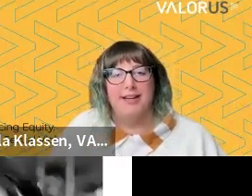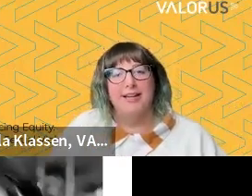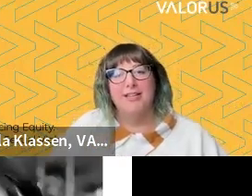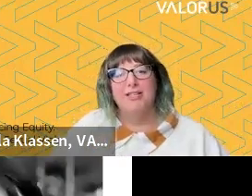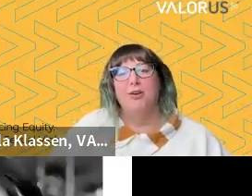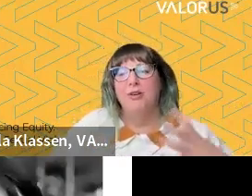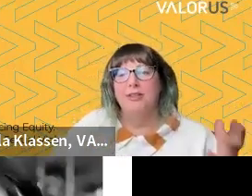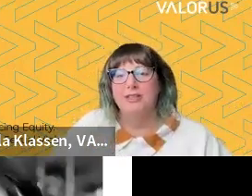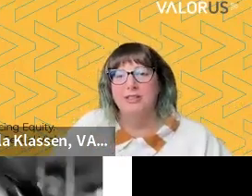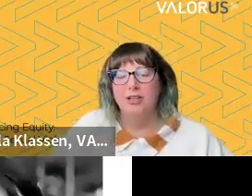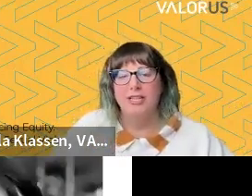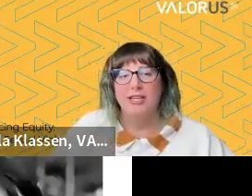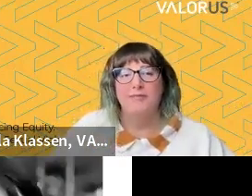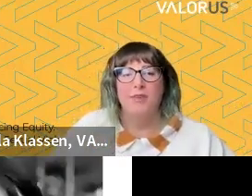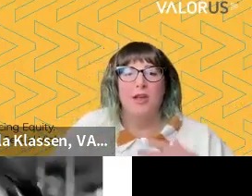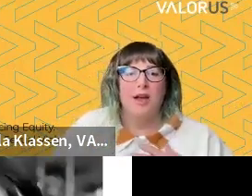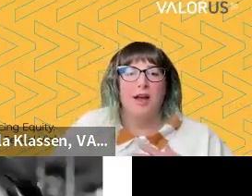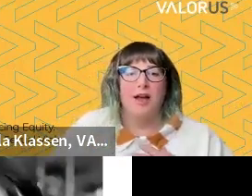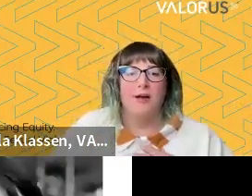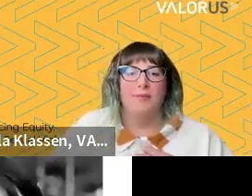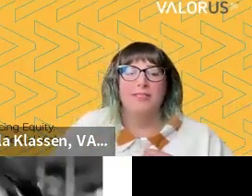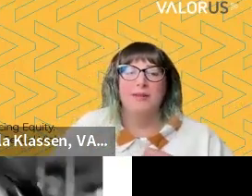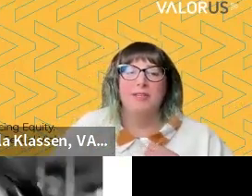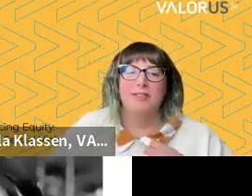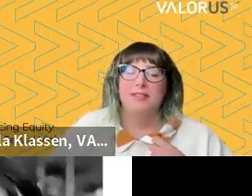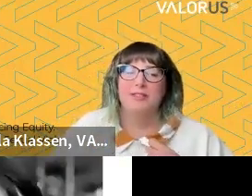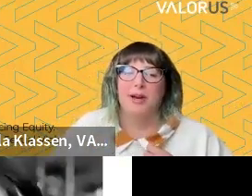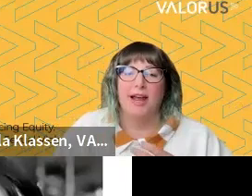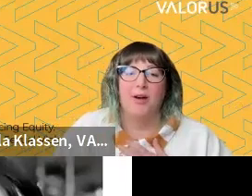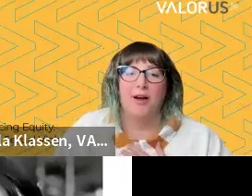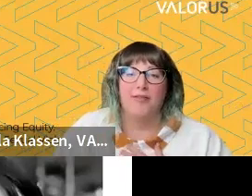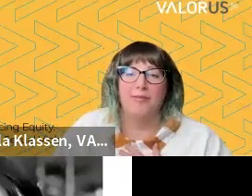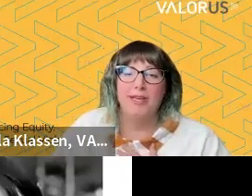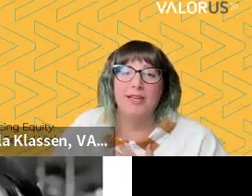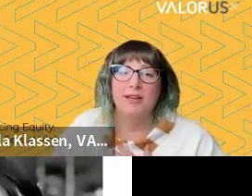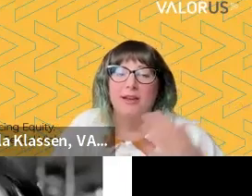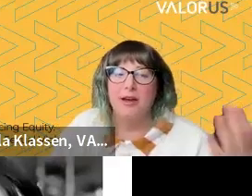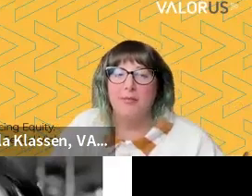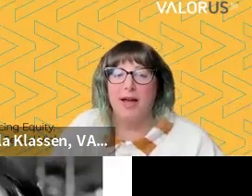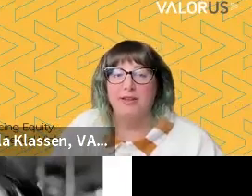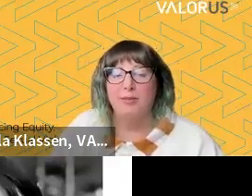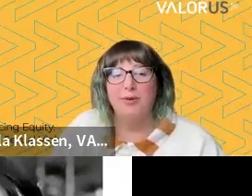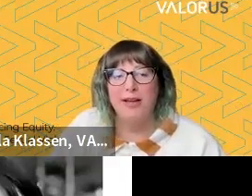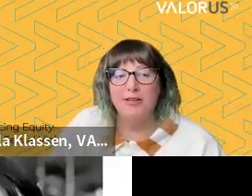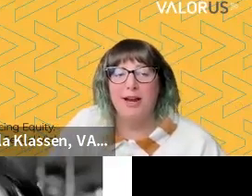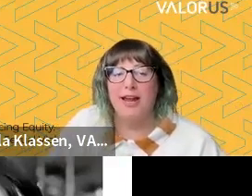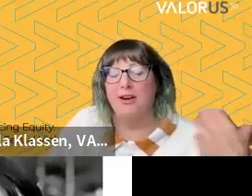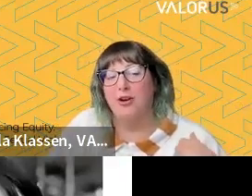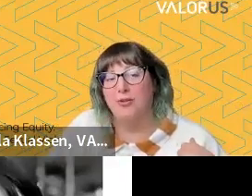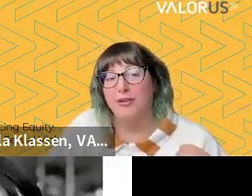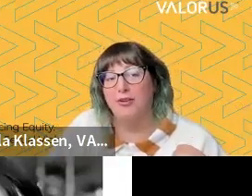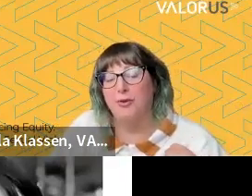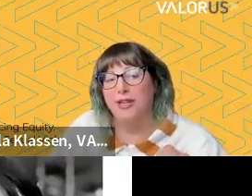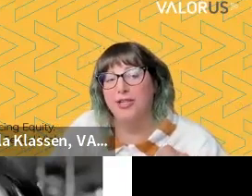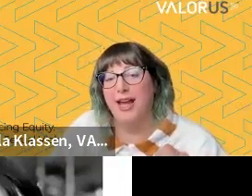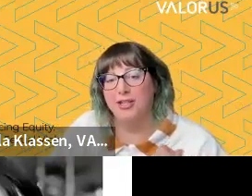All right, so this is our team. The team consists right now of me, my supervisor, and